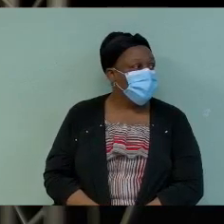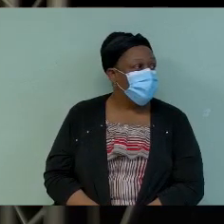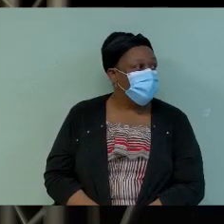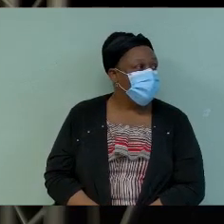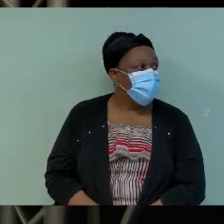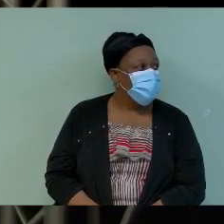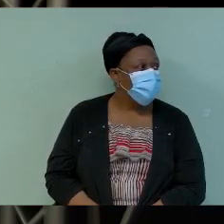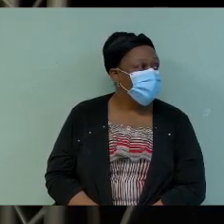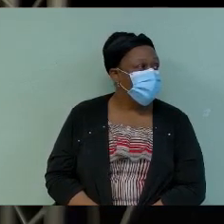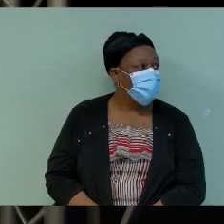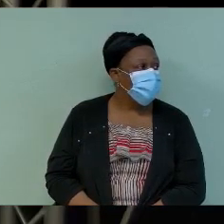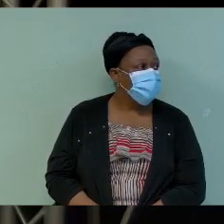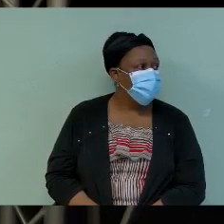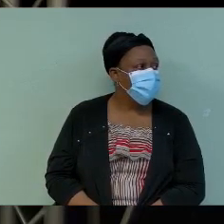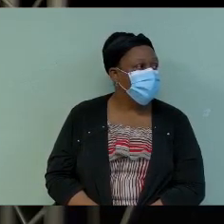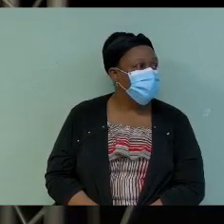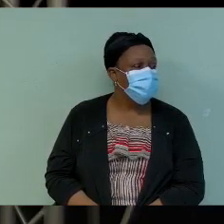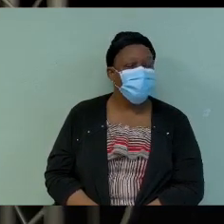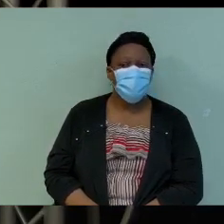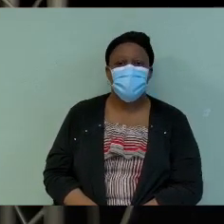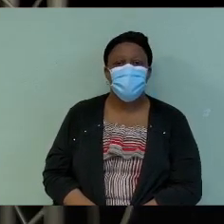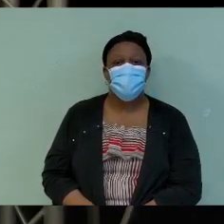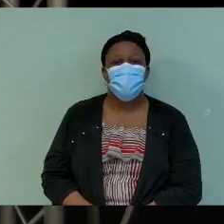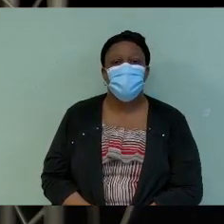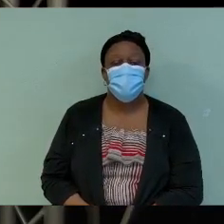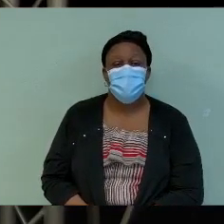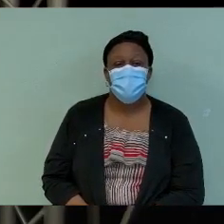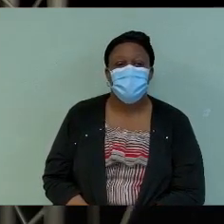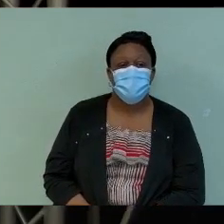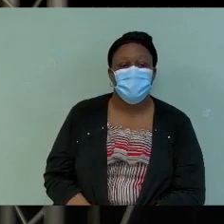landlords and their tenants.